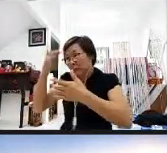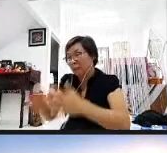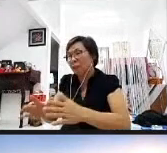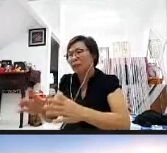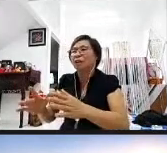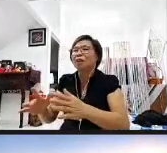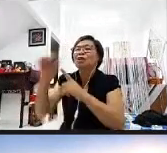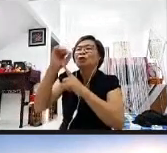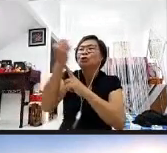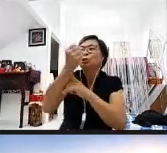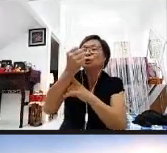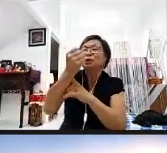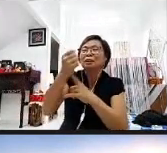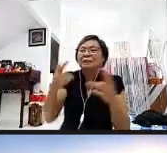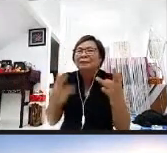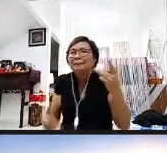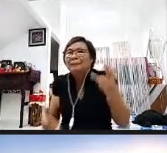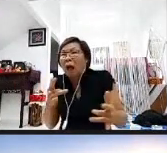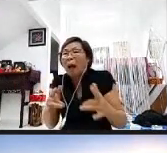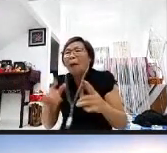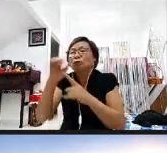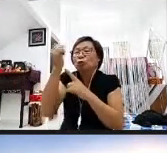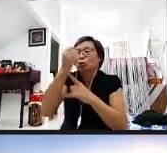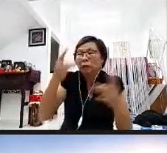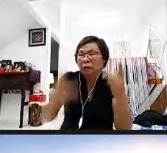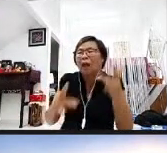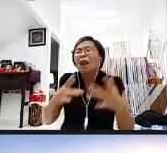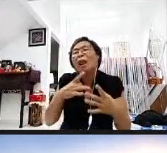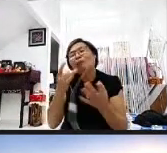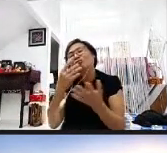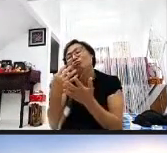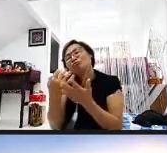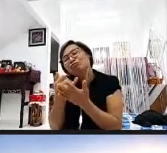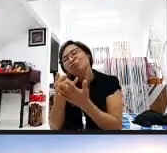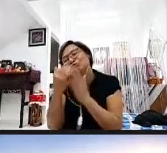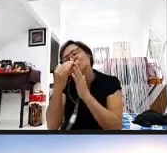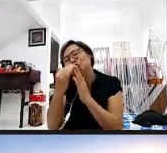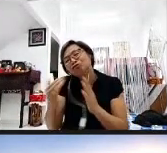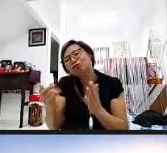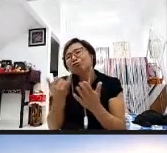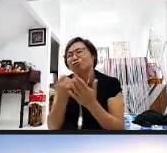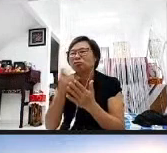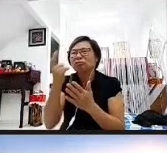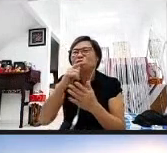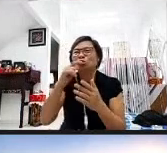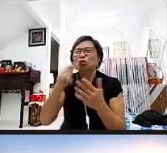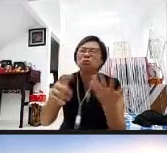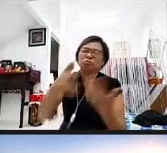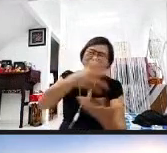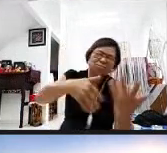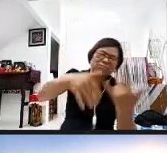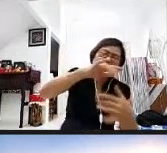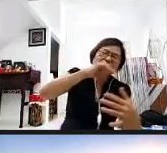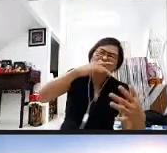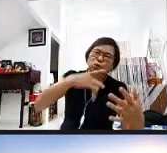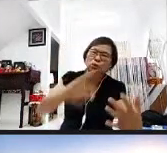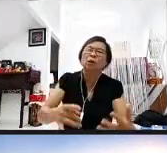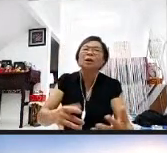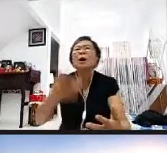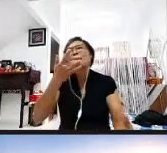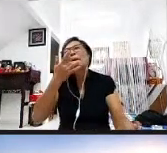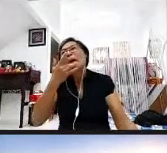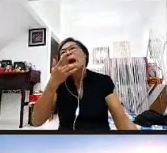anxiety. So people with social anxiety, they like to stay at home, they don't like to interact, they prefer